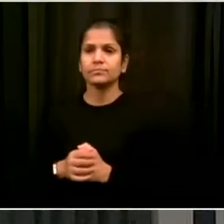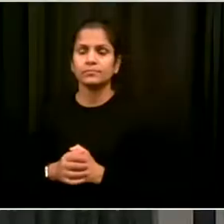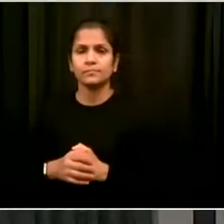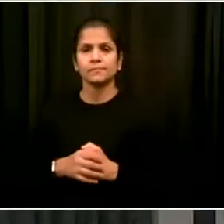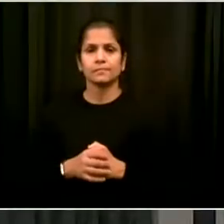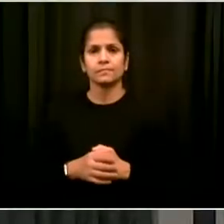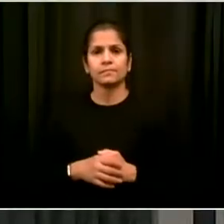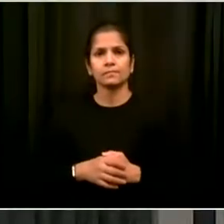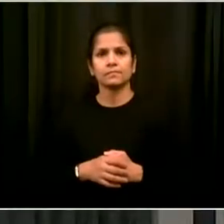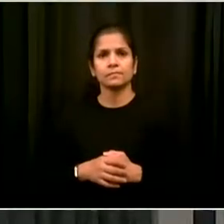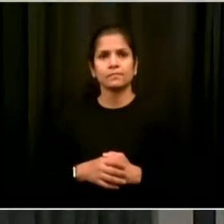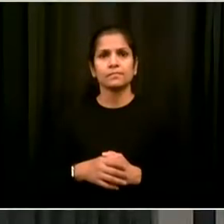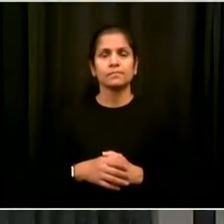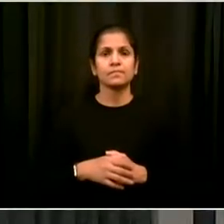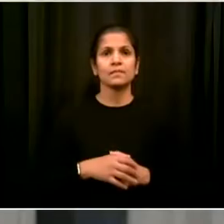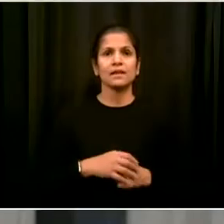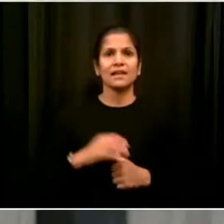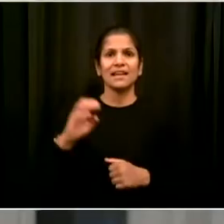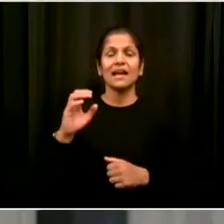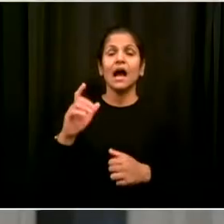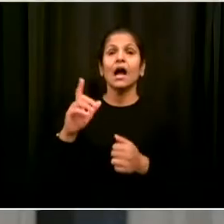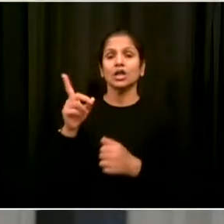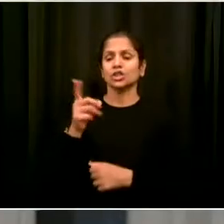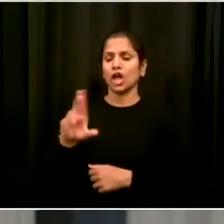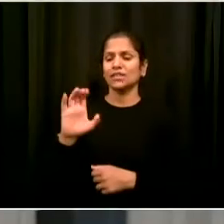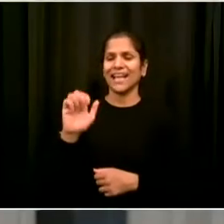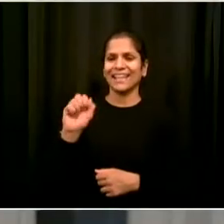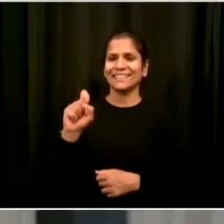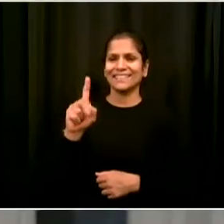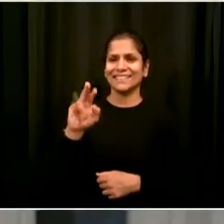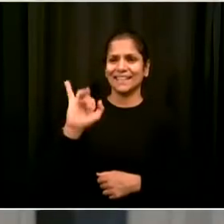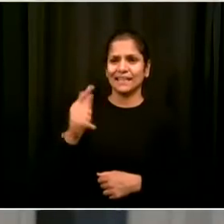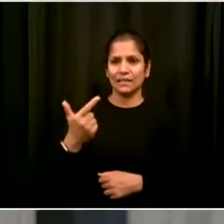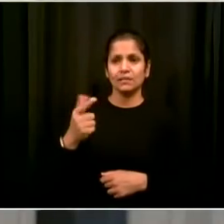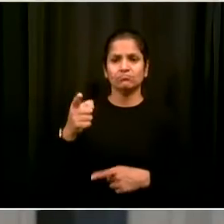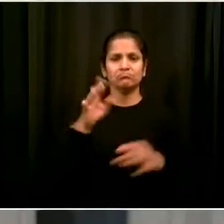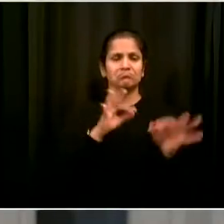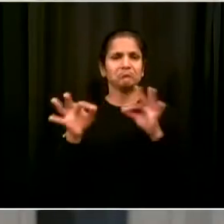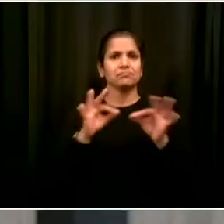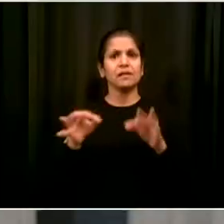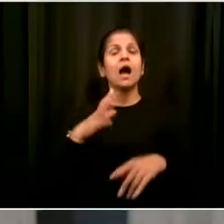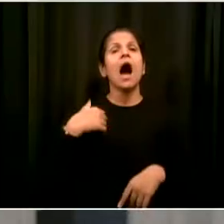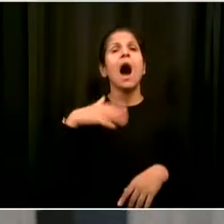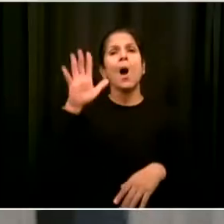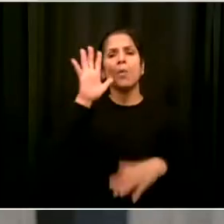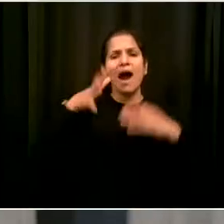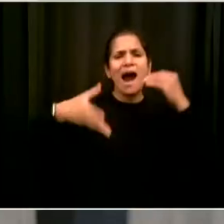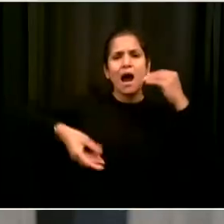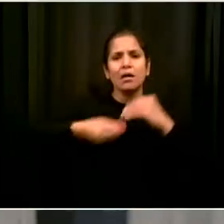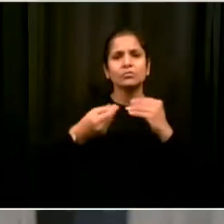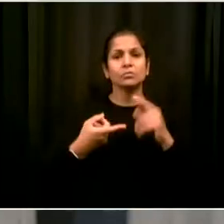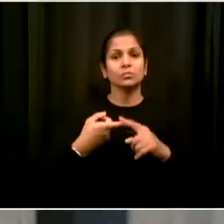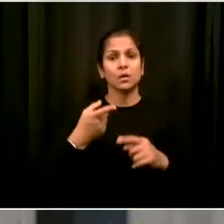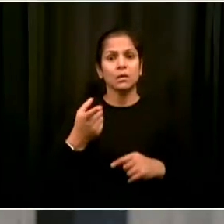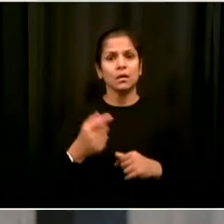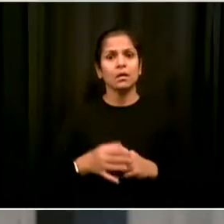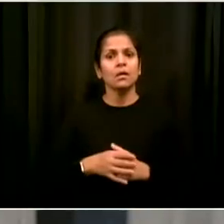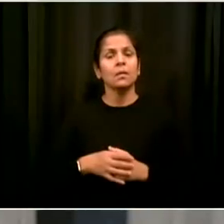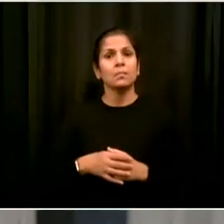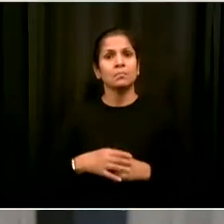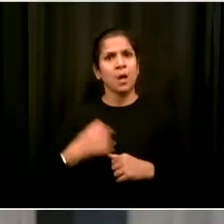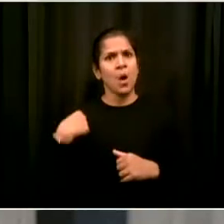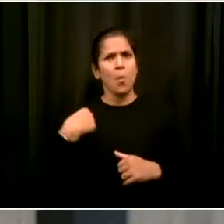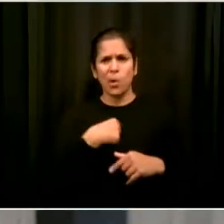add that it's so important that communities and the public knows that we're going to be standing shoulder to shoulder with